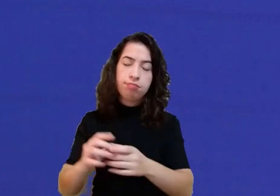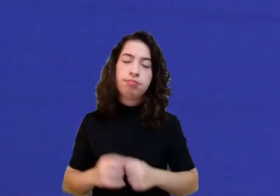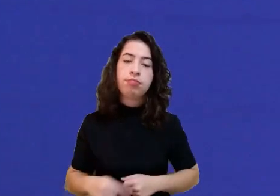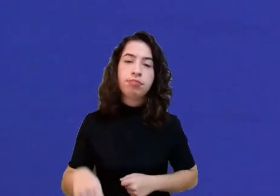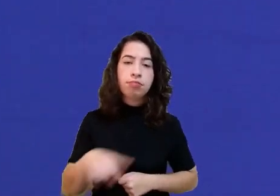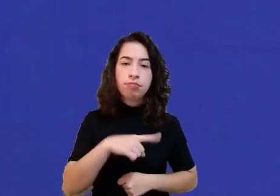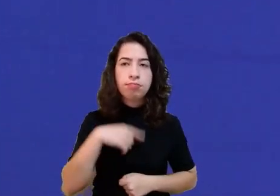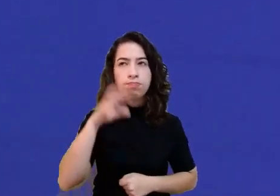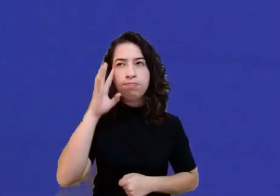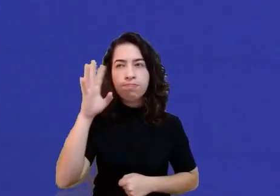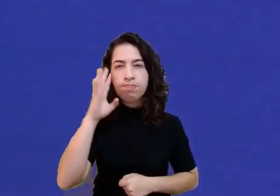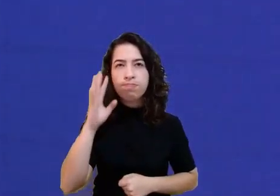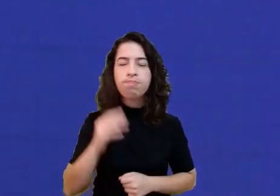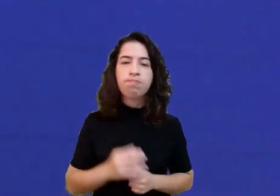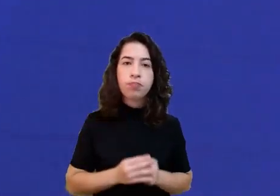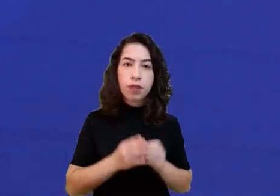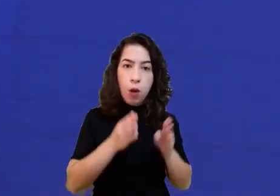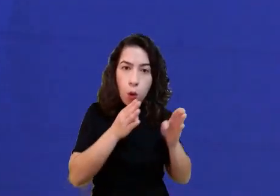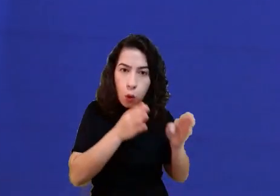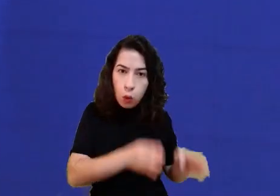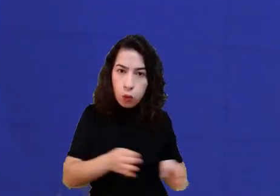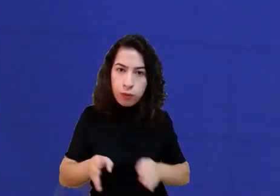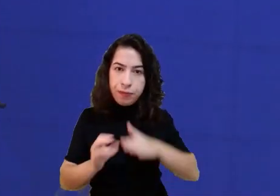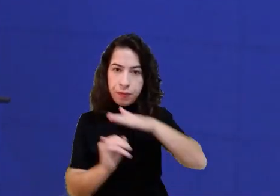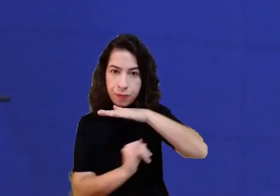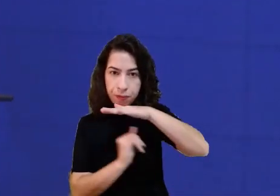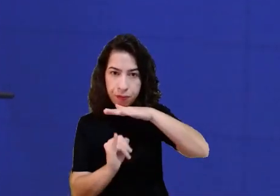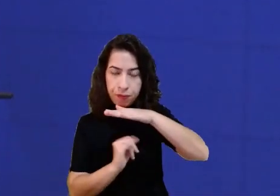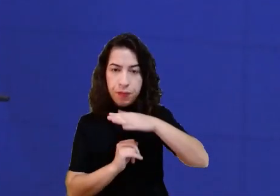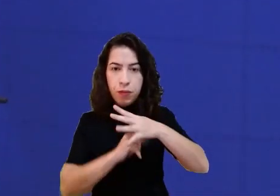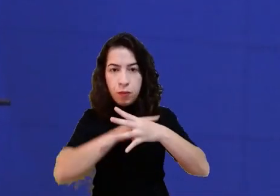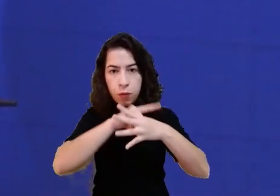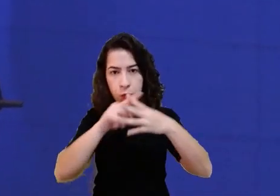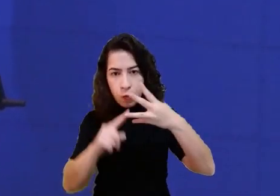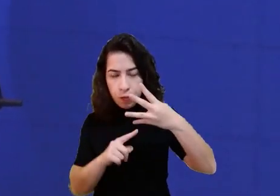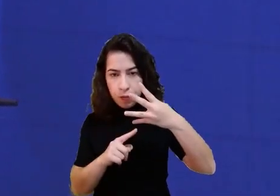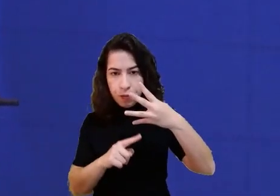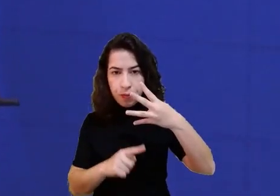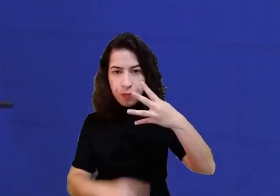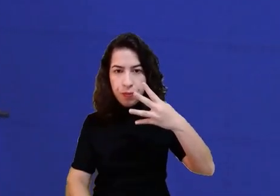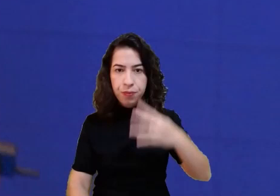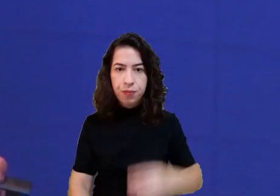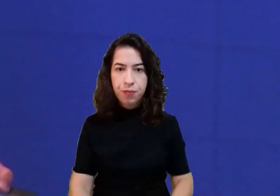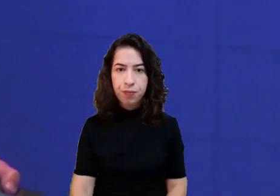we started thinking of organizing our institutes in 4 basic areas.